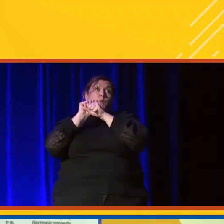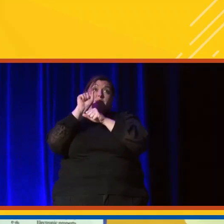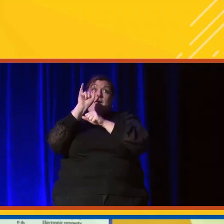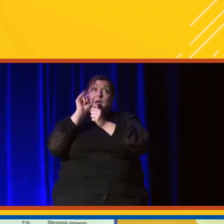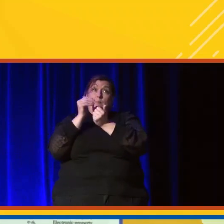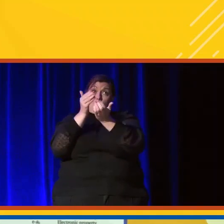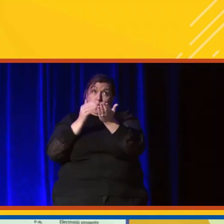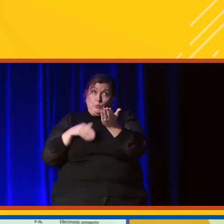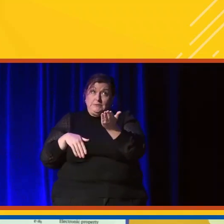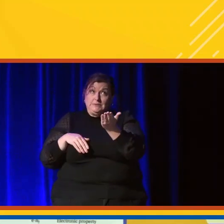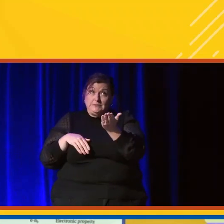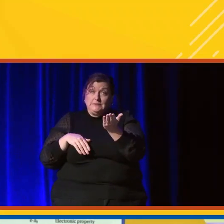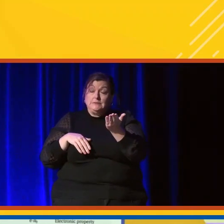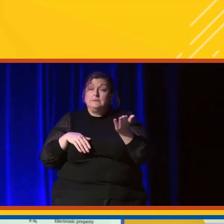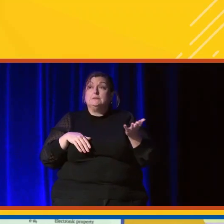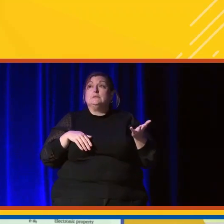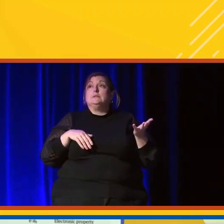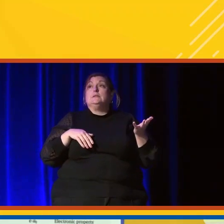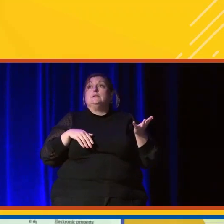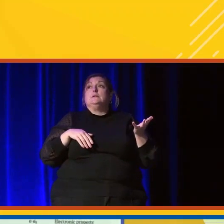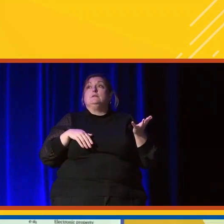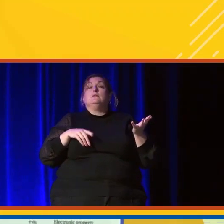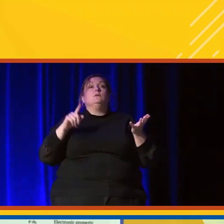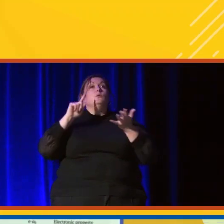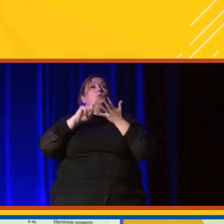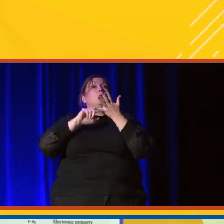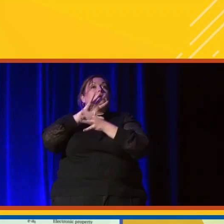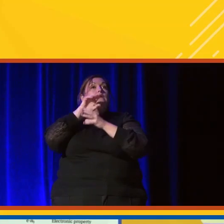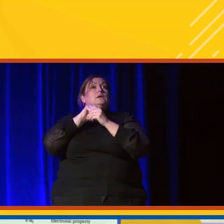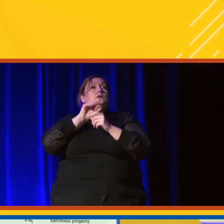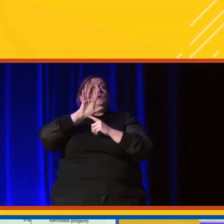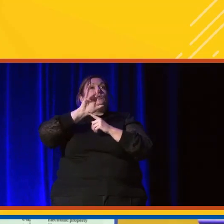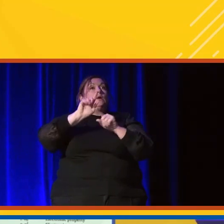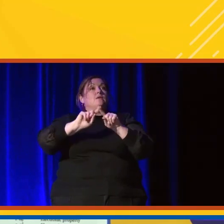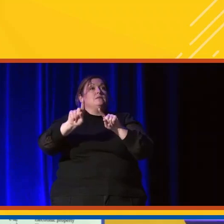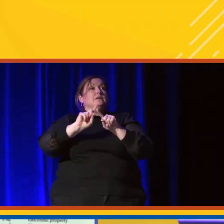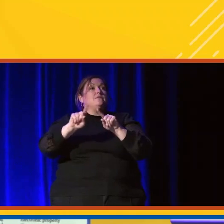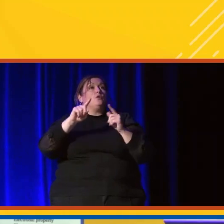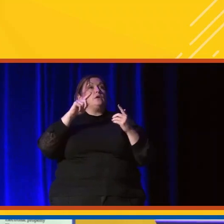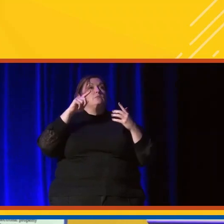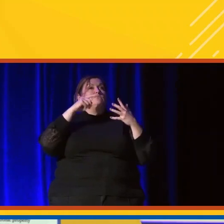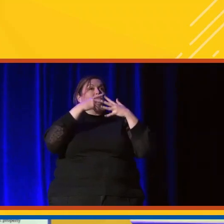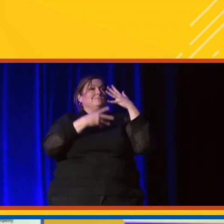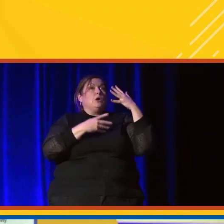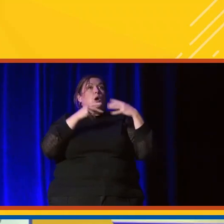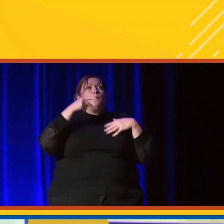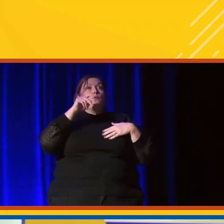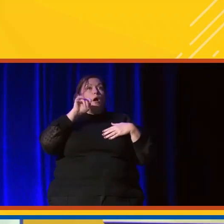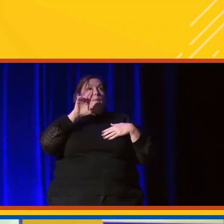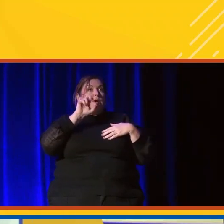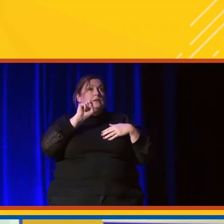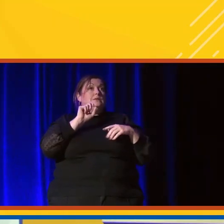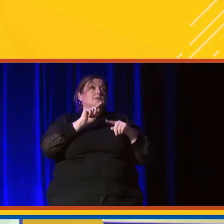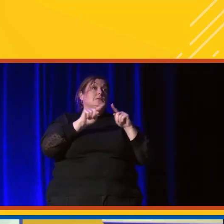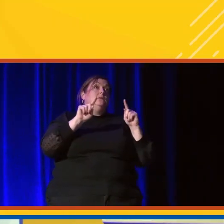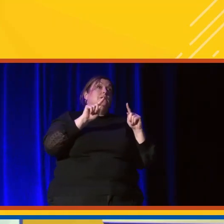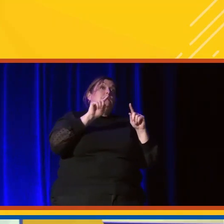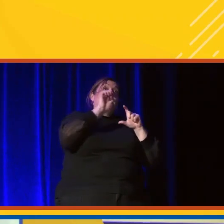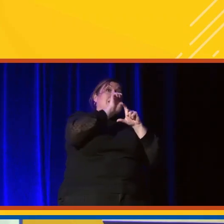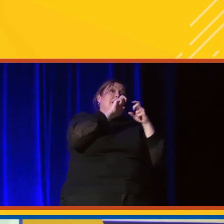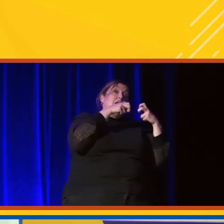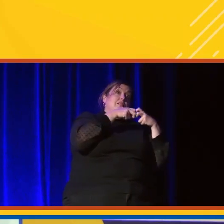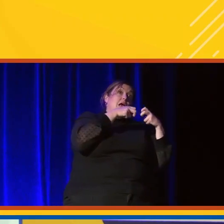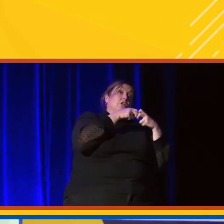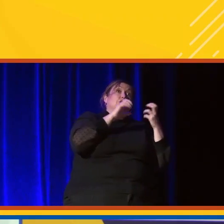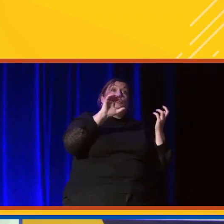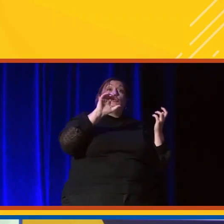proposed. And what these contain are 25 different properties, ranging from electronic properties to